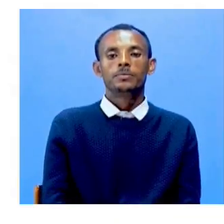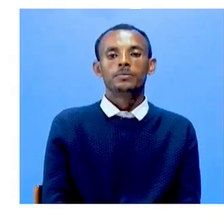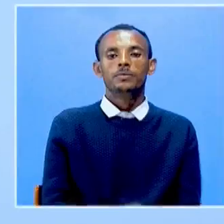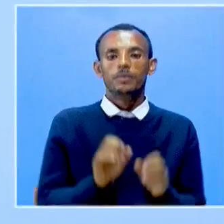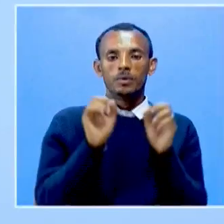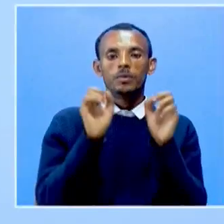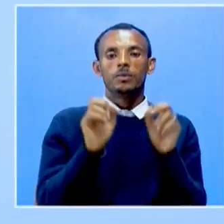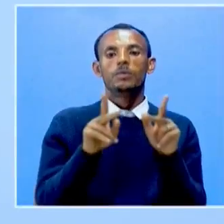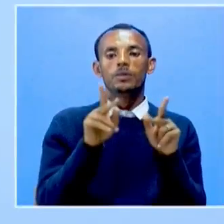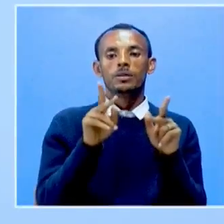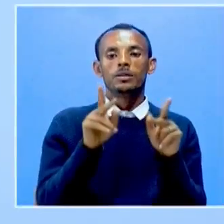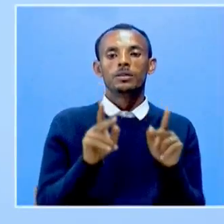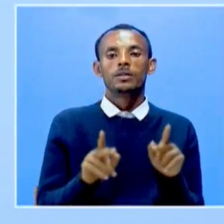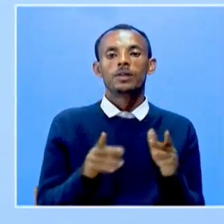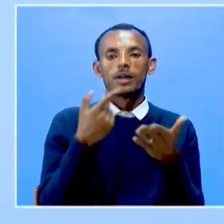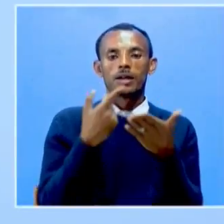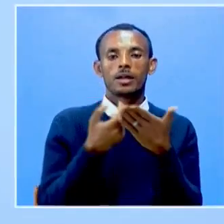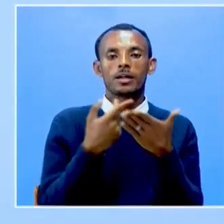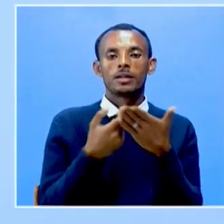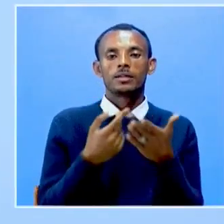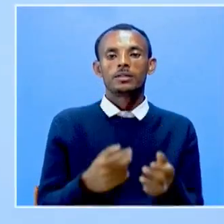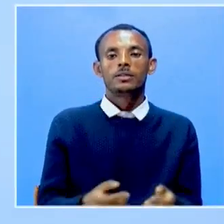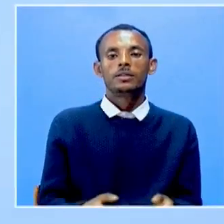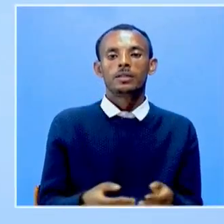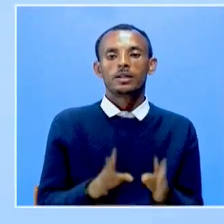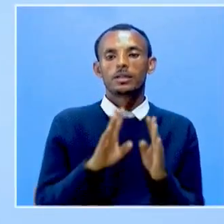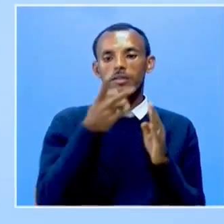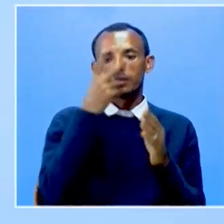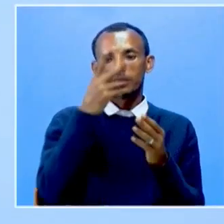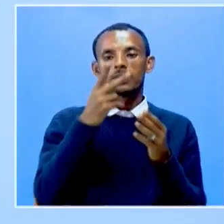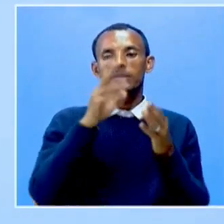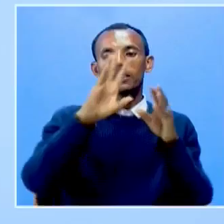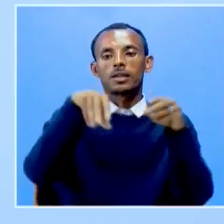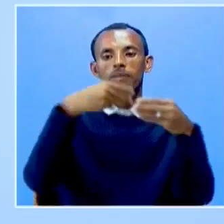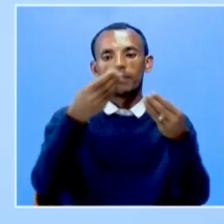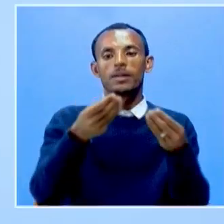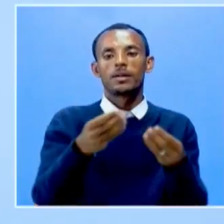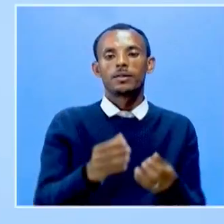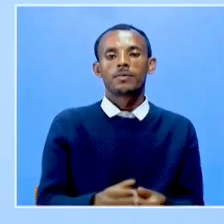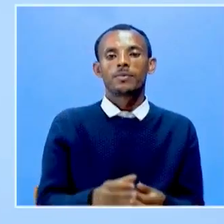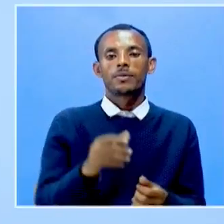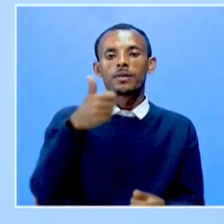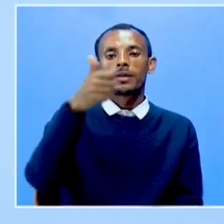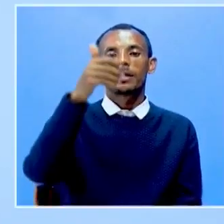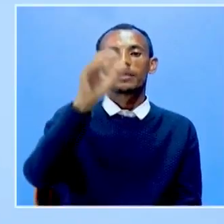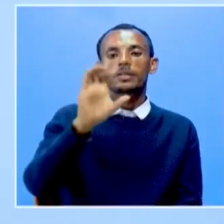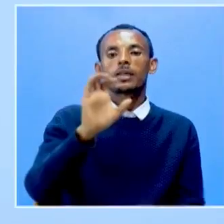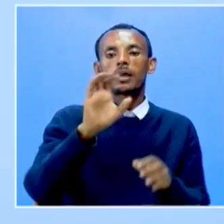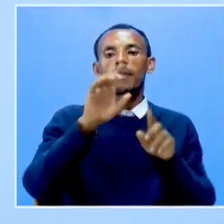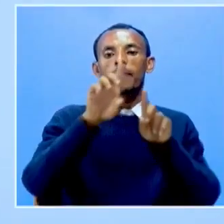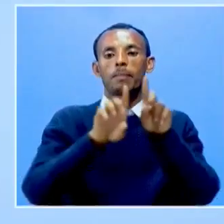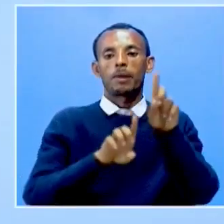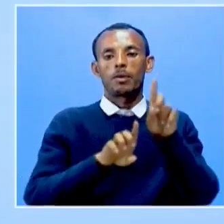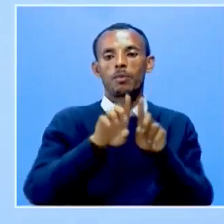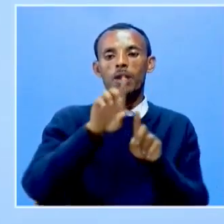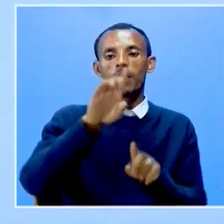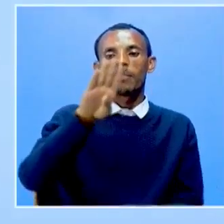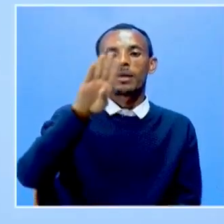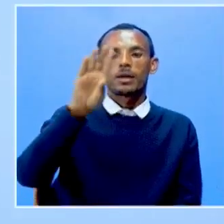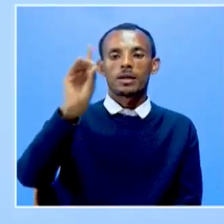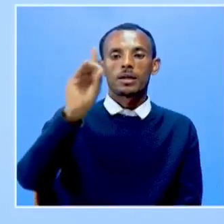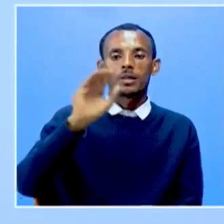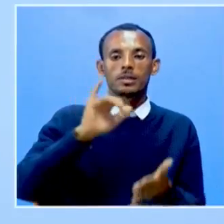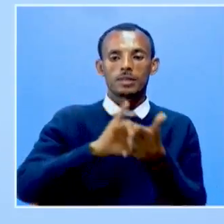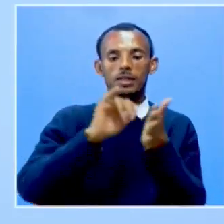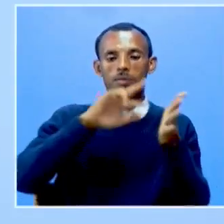Okay, here let's see the givens. AC is perpendicular to BD. That